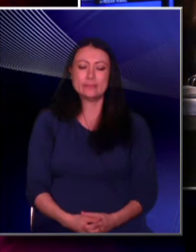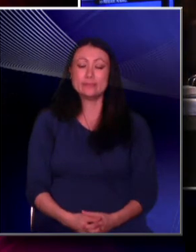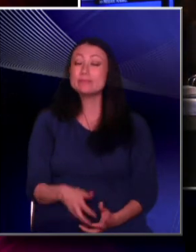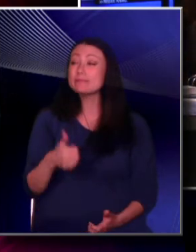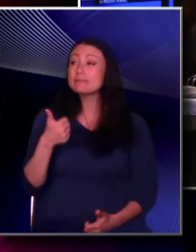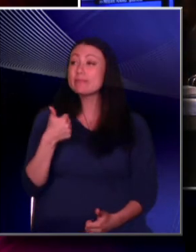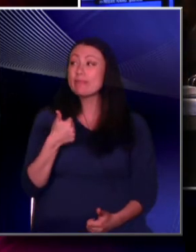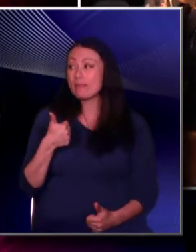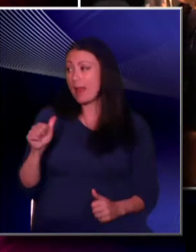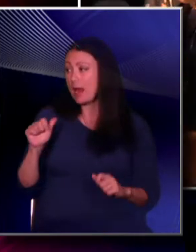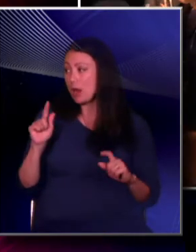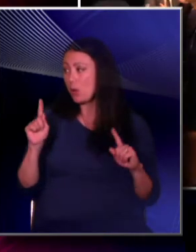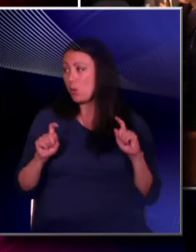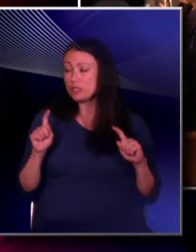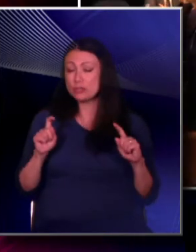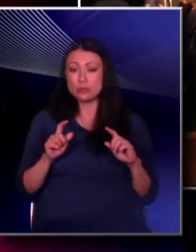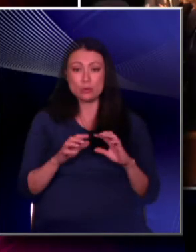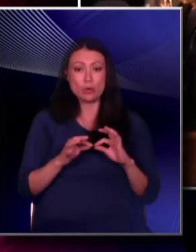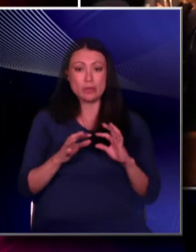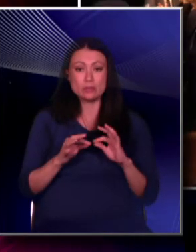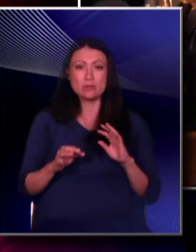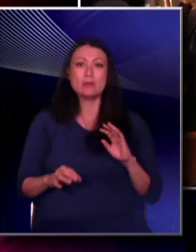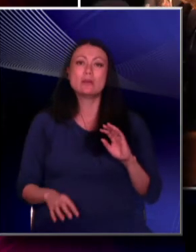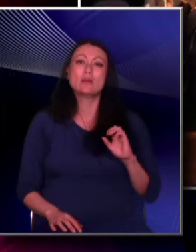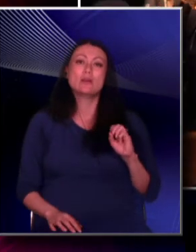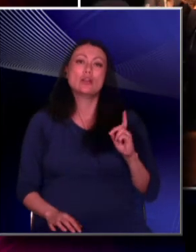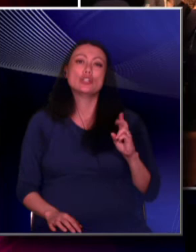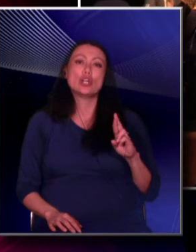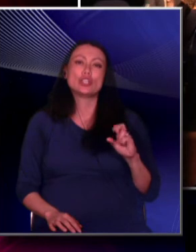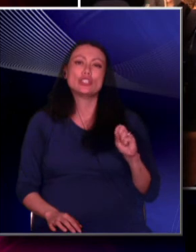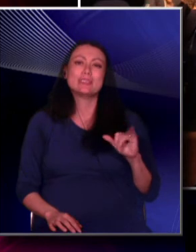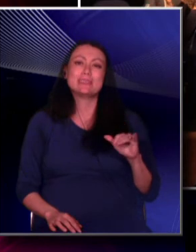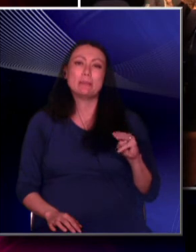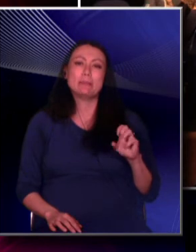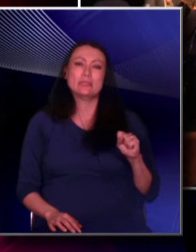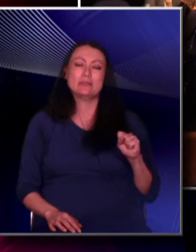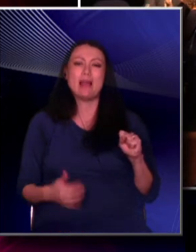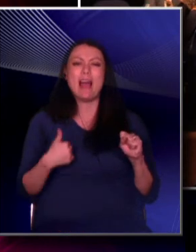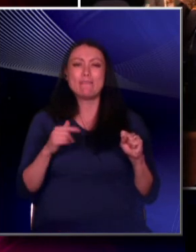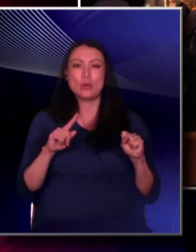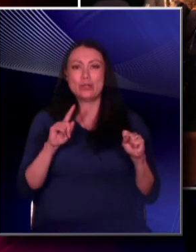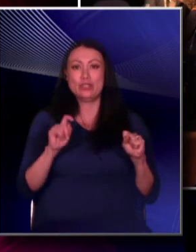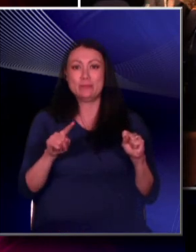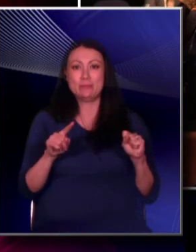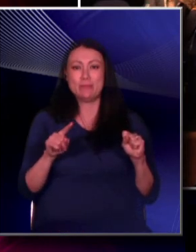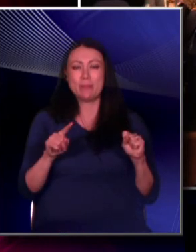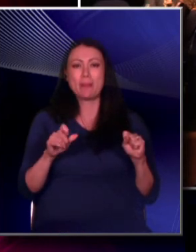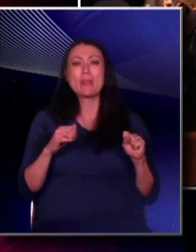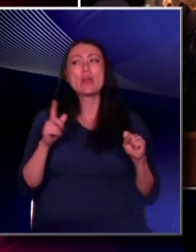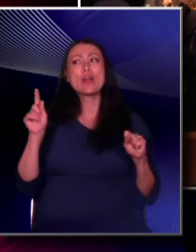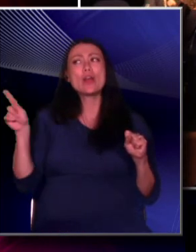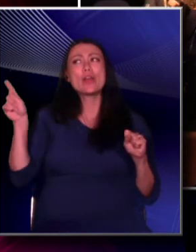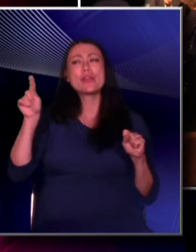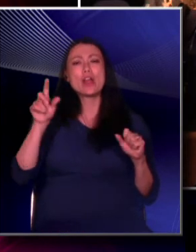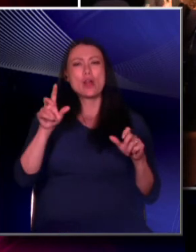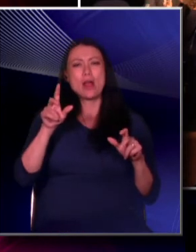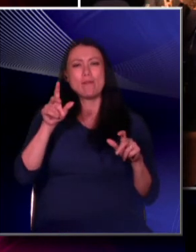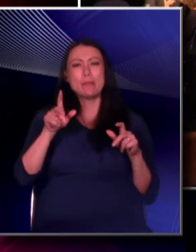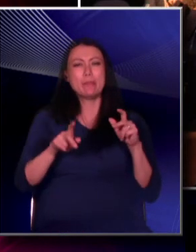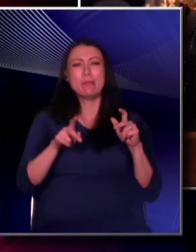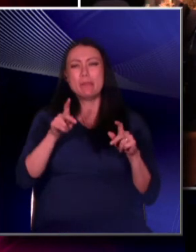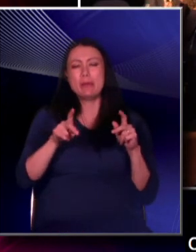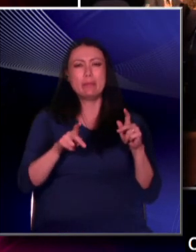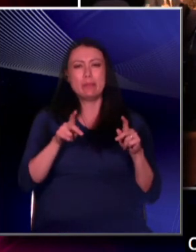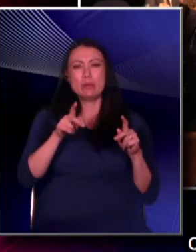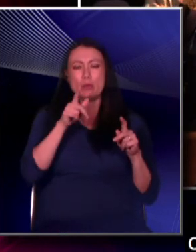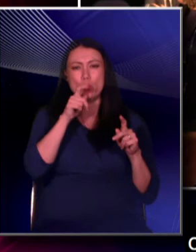Questions and comments? I have a question. Dr. Sims? There have been people who have been offered to